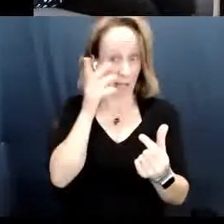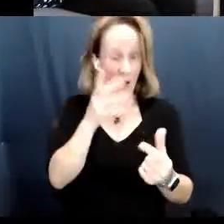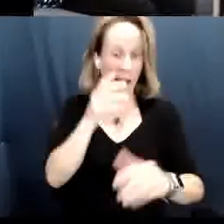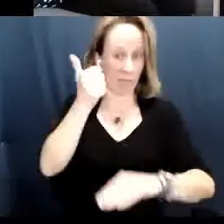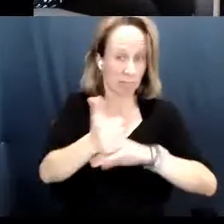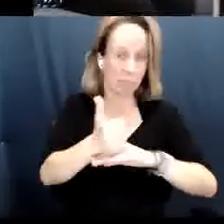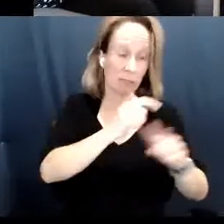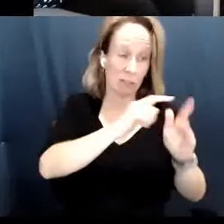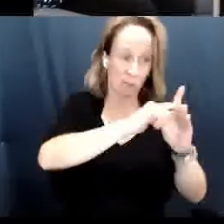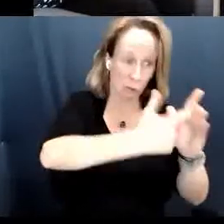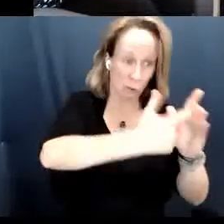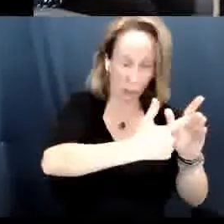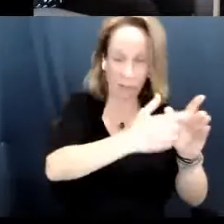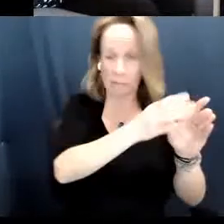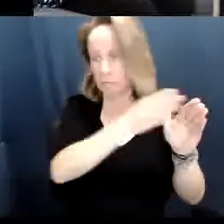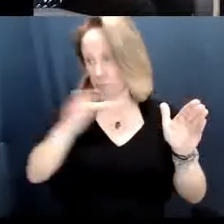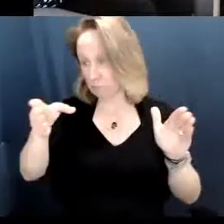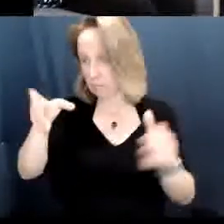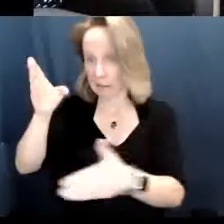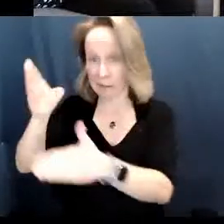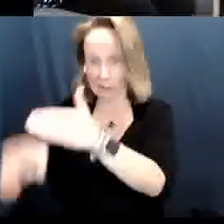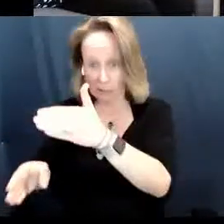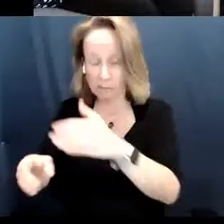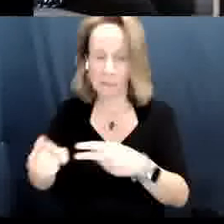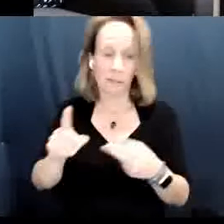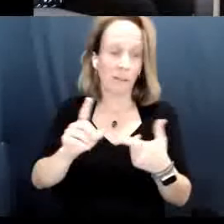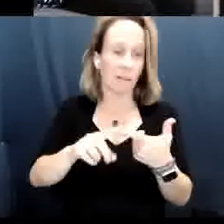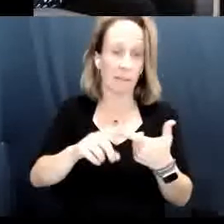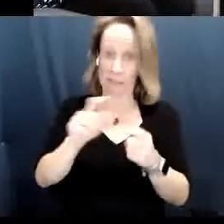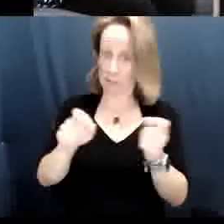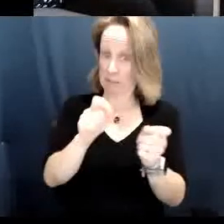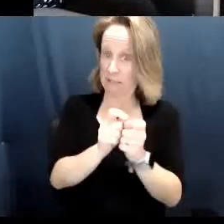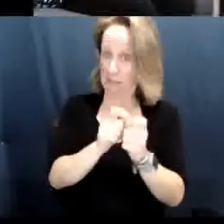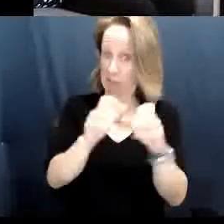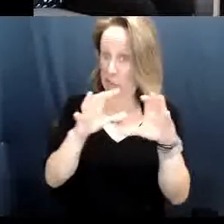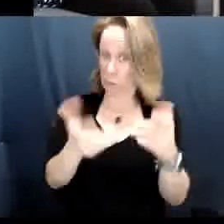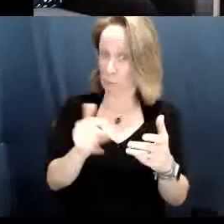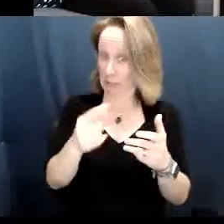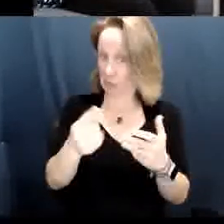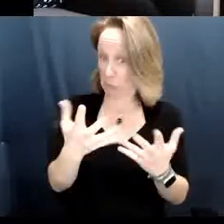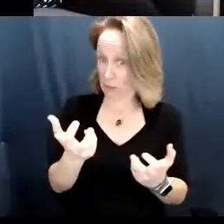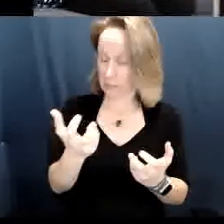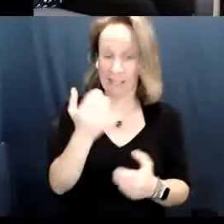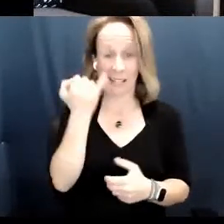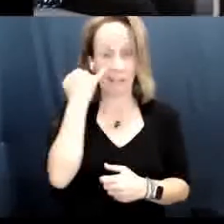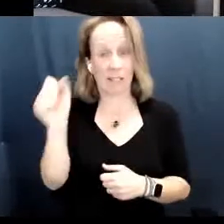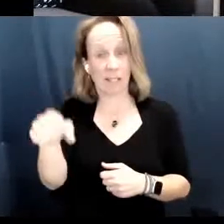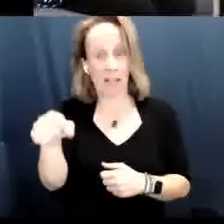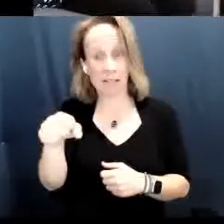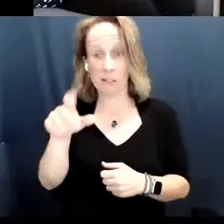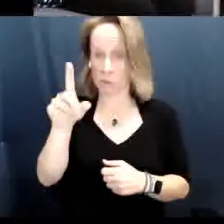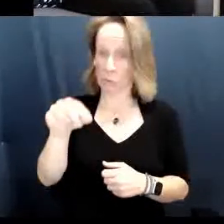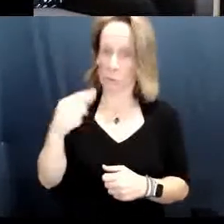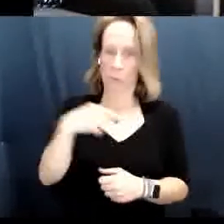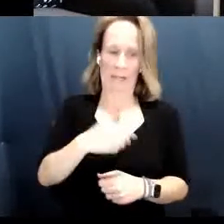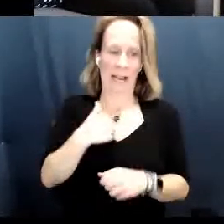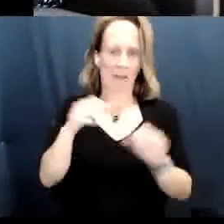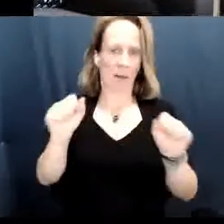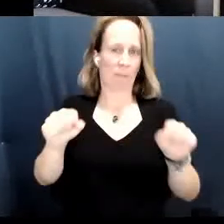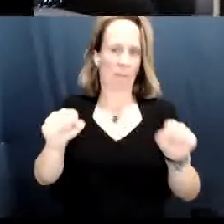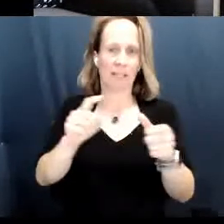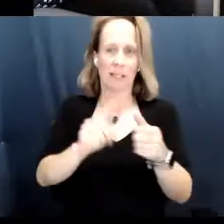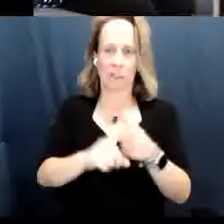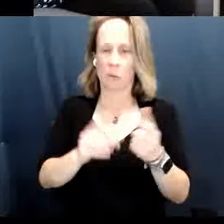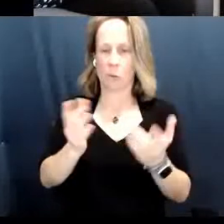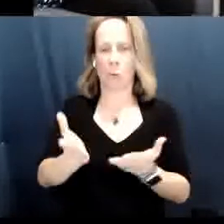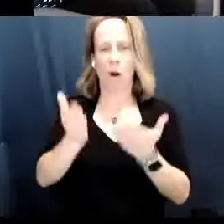there any target populations for this group? And if yes, do we have the ability to offer a